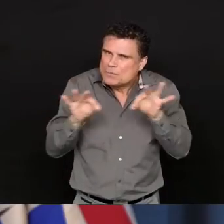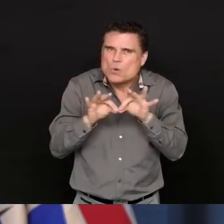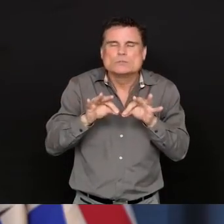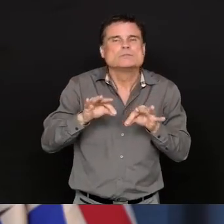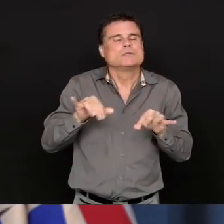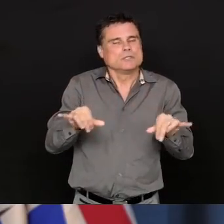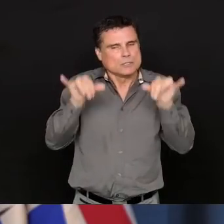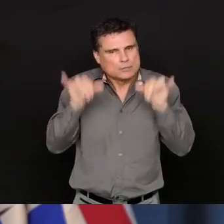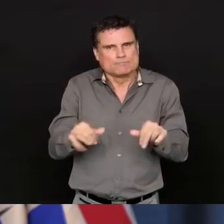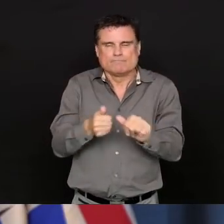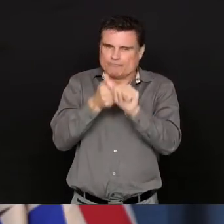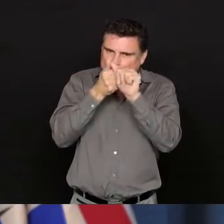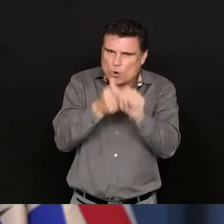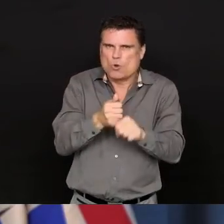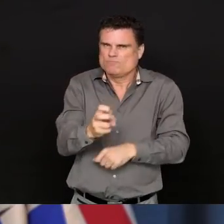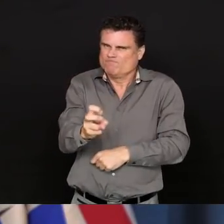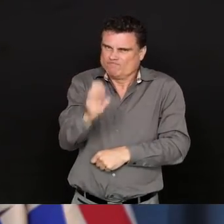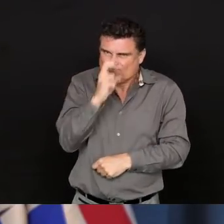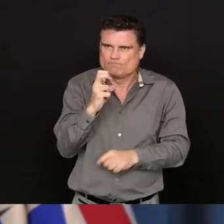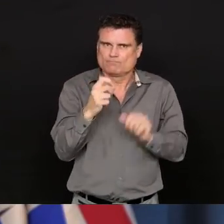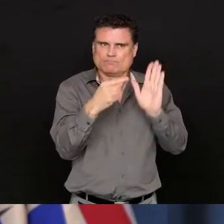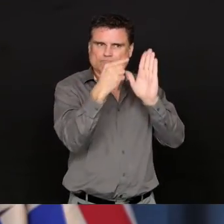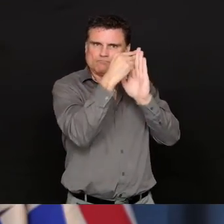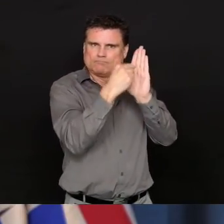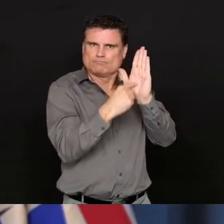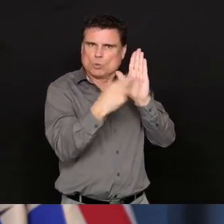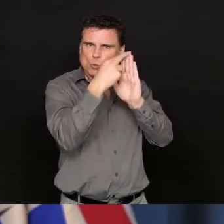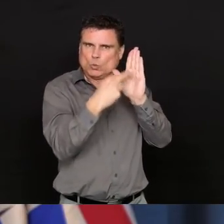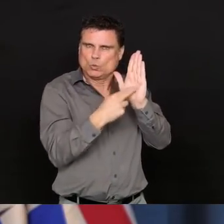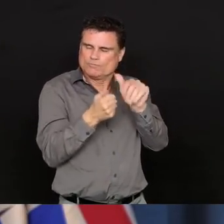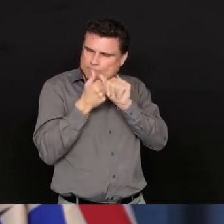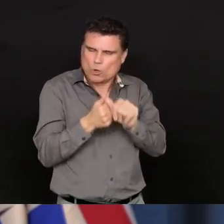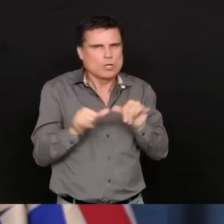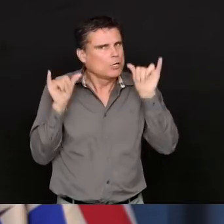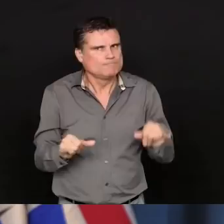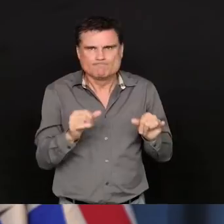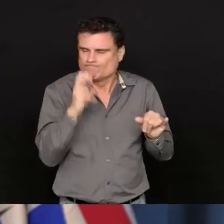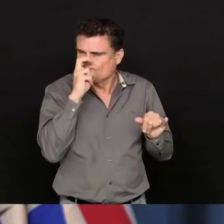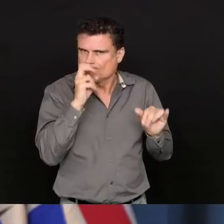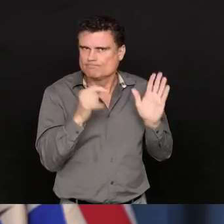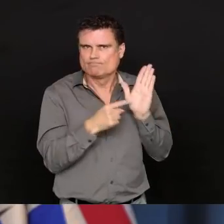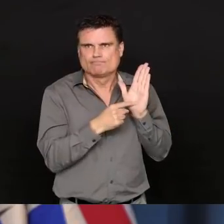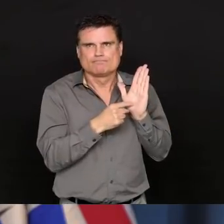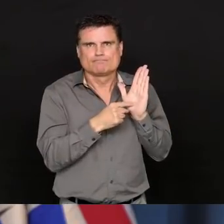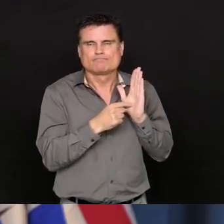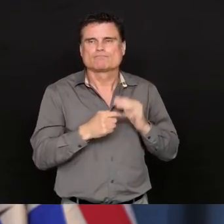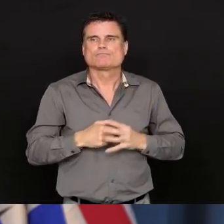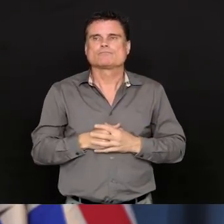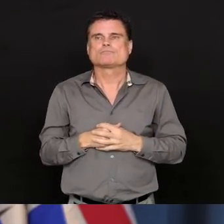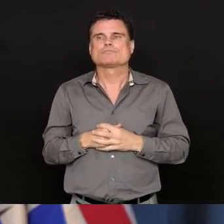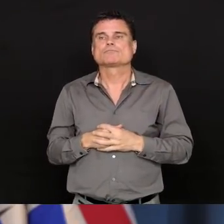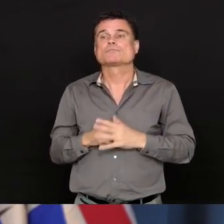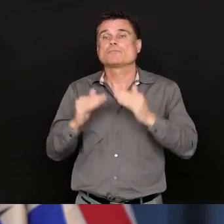those other things that are affecting people in our communities right now. Fran Yanor from The Goat.